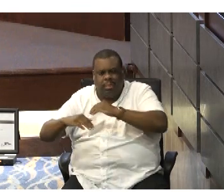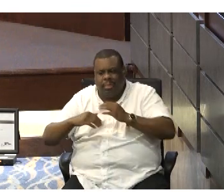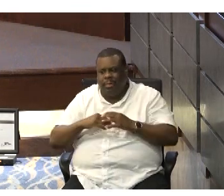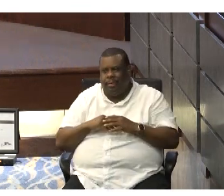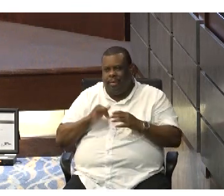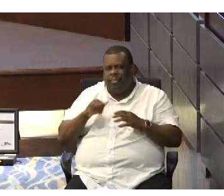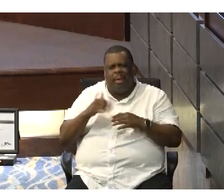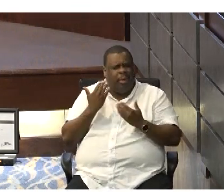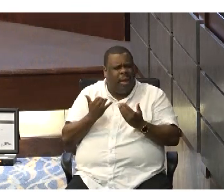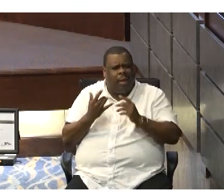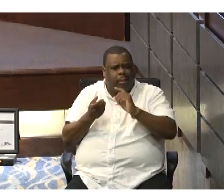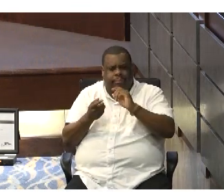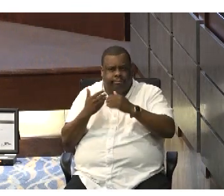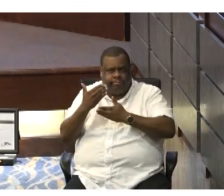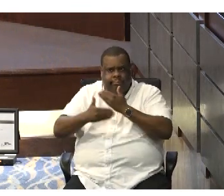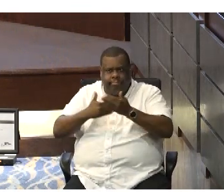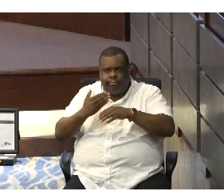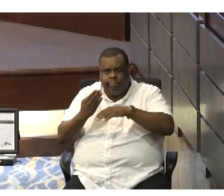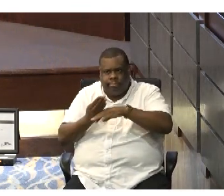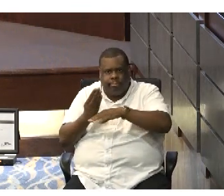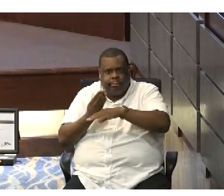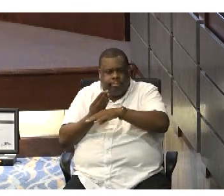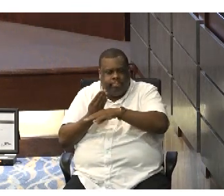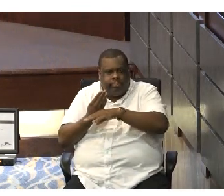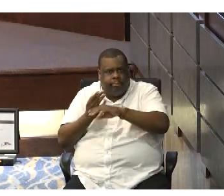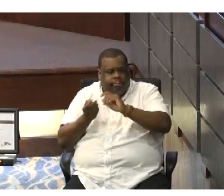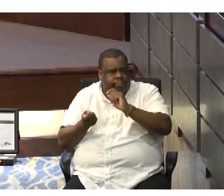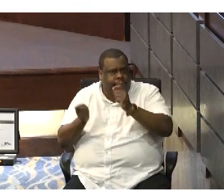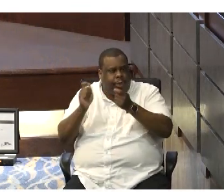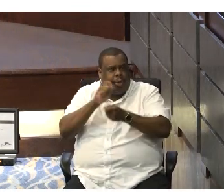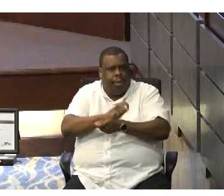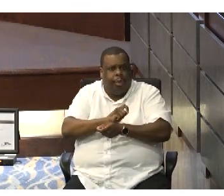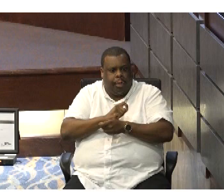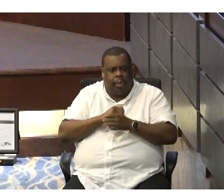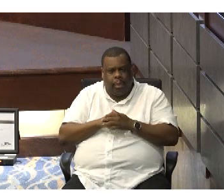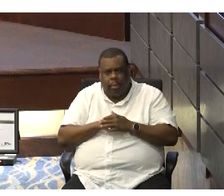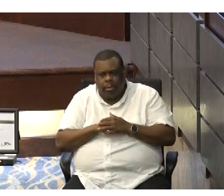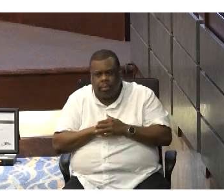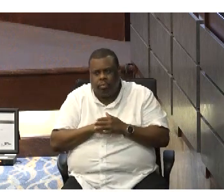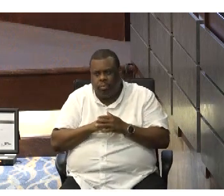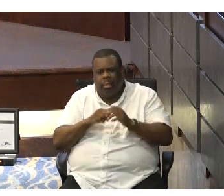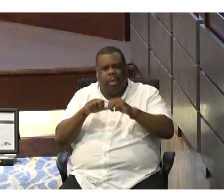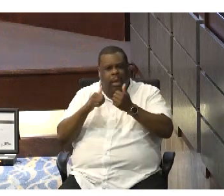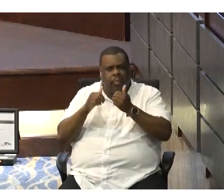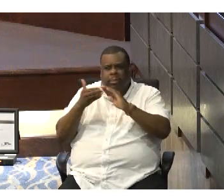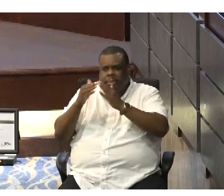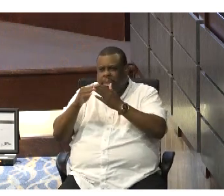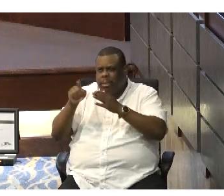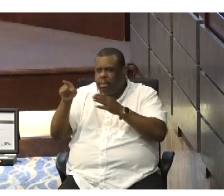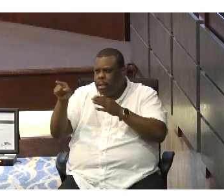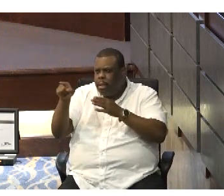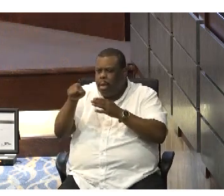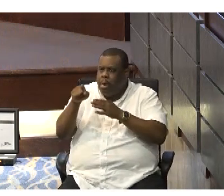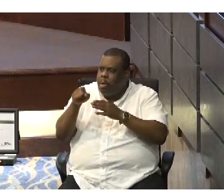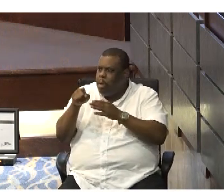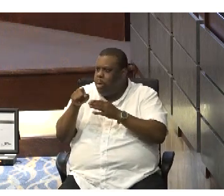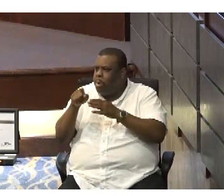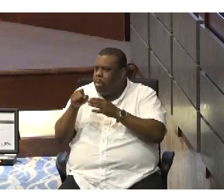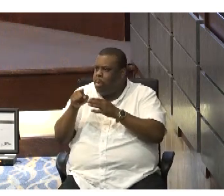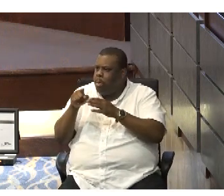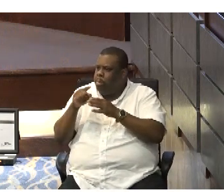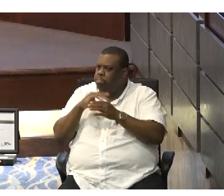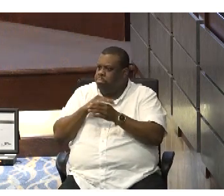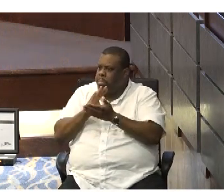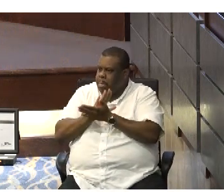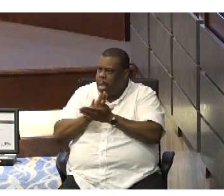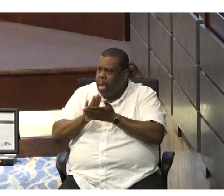change and adapt to people, and we catch up to, other countries and cities especially that are more pedestrian friendly, we have to